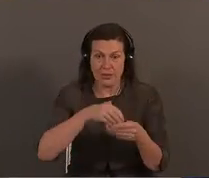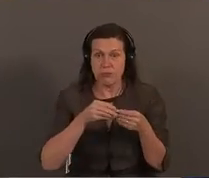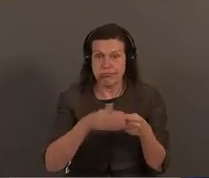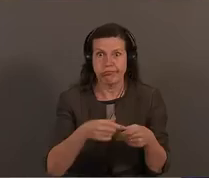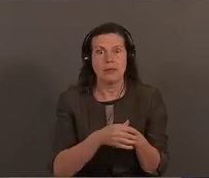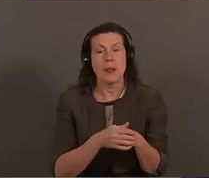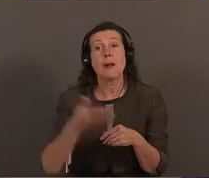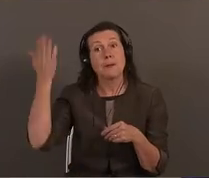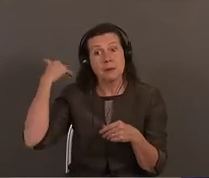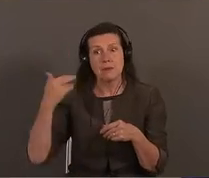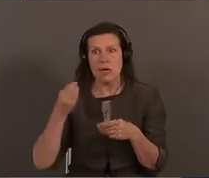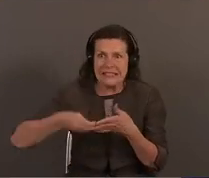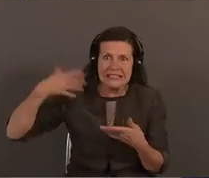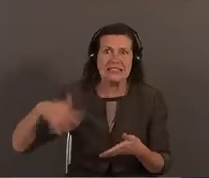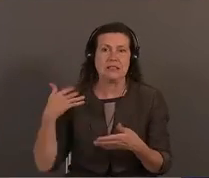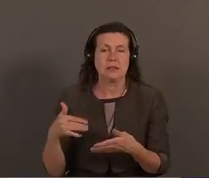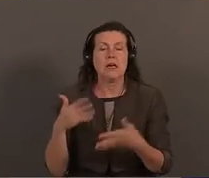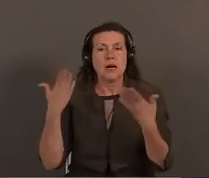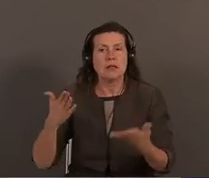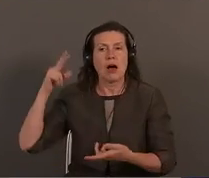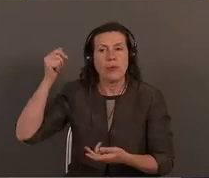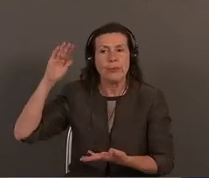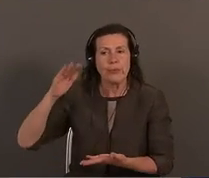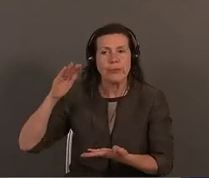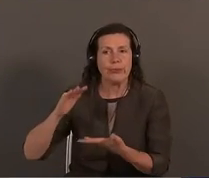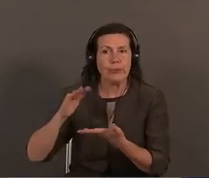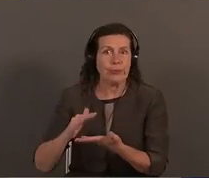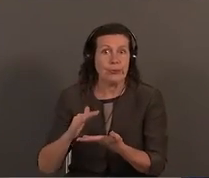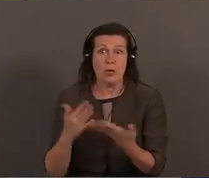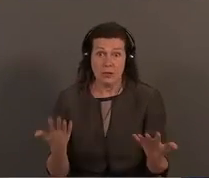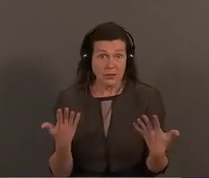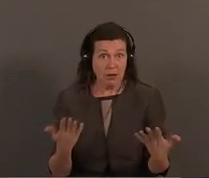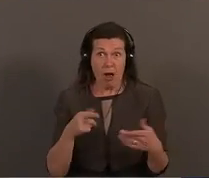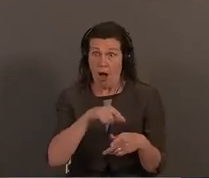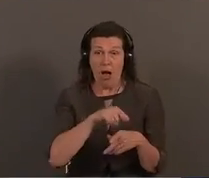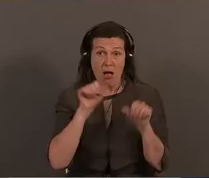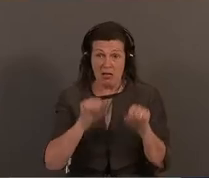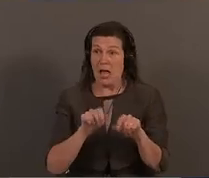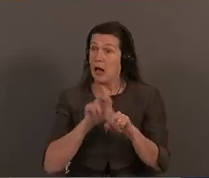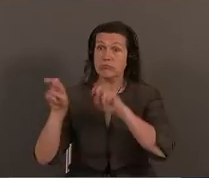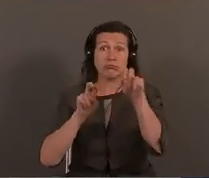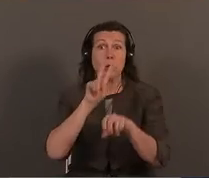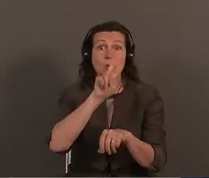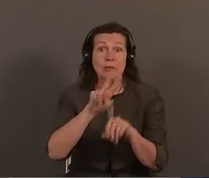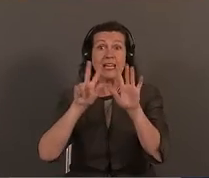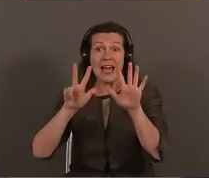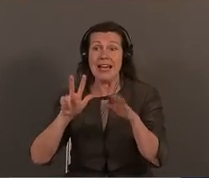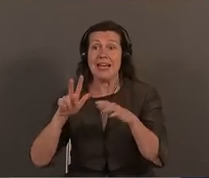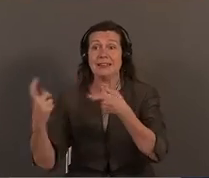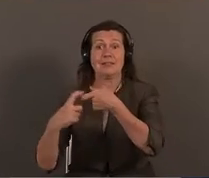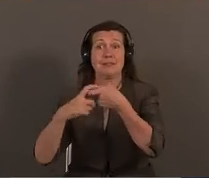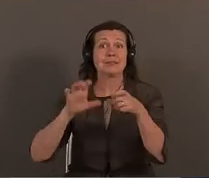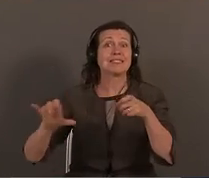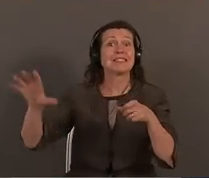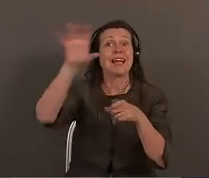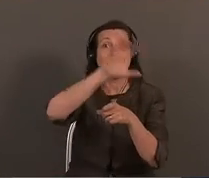pay a lot for that. And now, wherever you go, 28 member states, it's Rome like at home. So a lot of people, as you